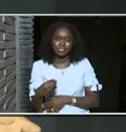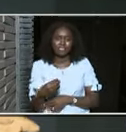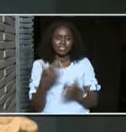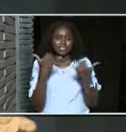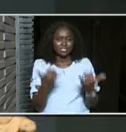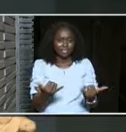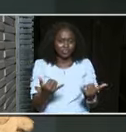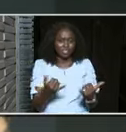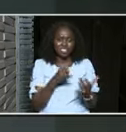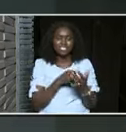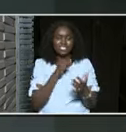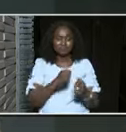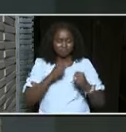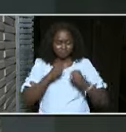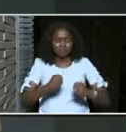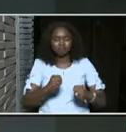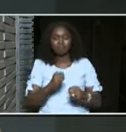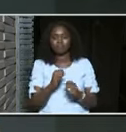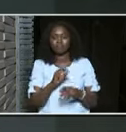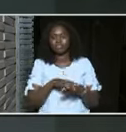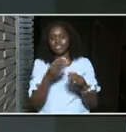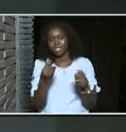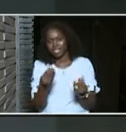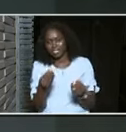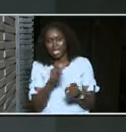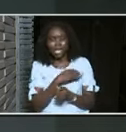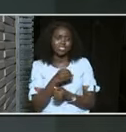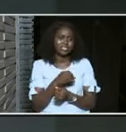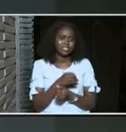now is very much on the ground. And party, you see,